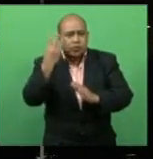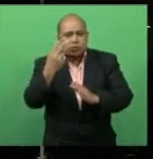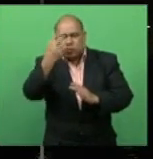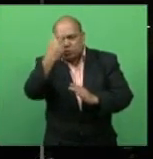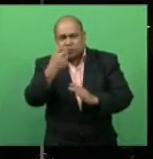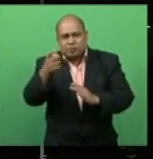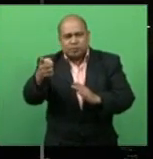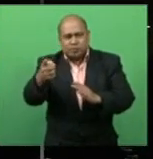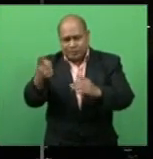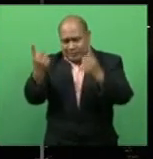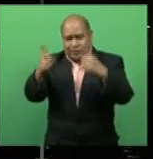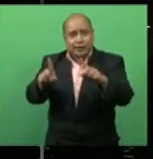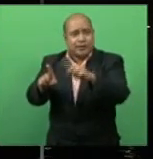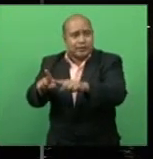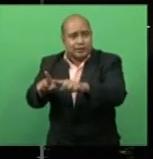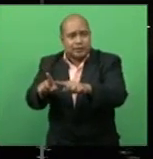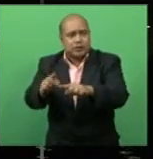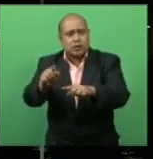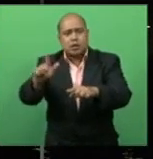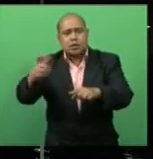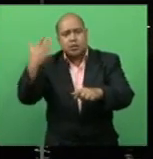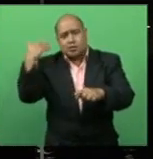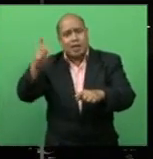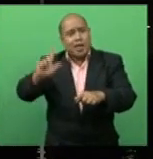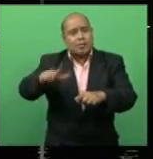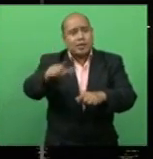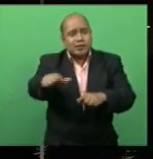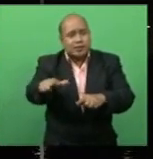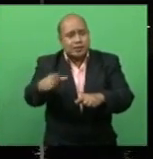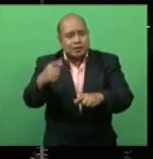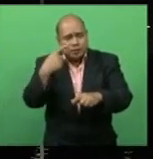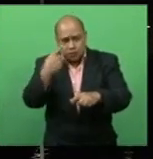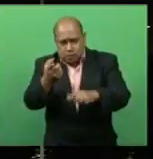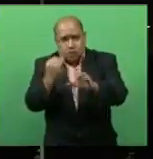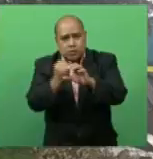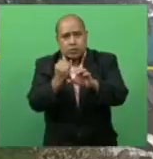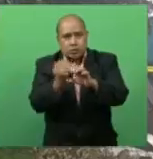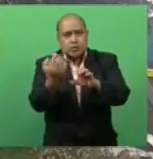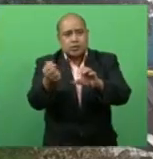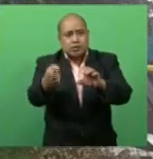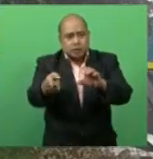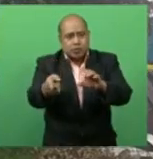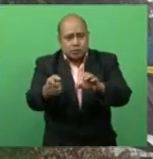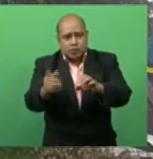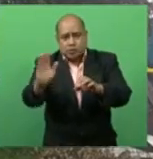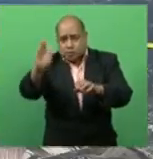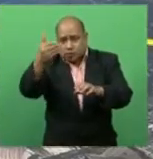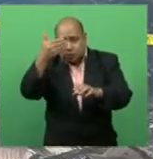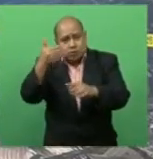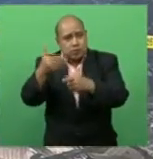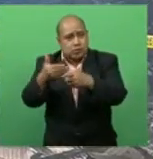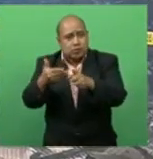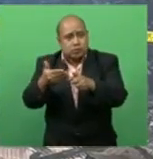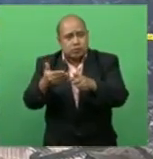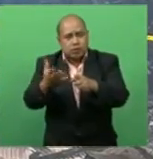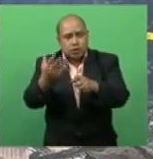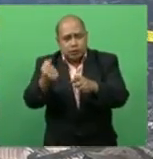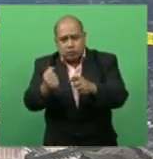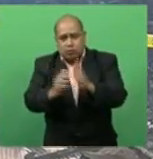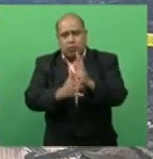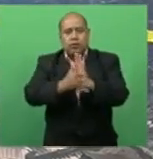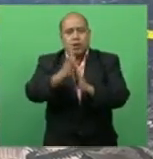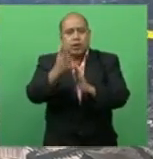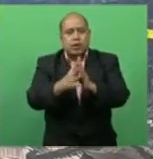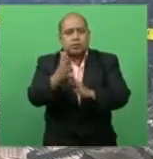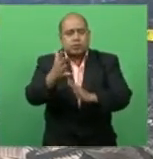Lambasa yesterday has been classified as arson. This is the initial finding of the National Fire Authority and Energy Fiji